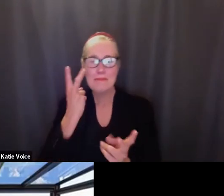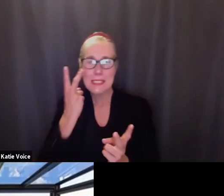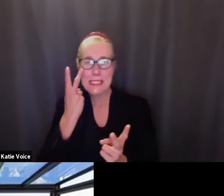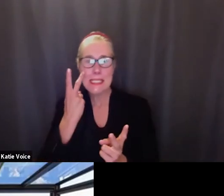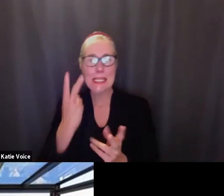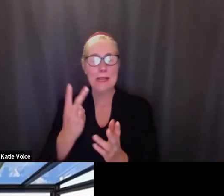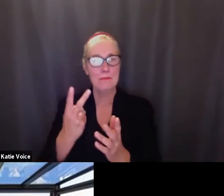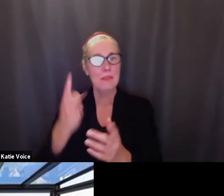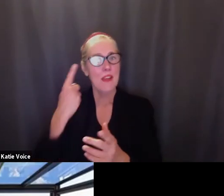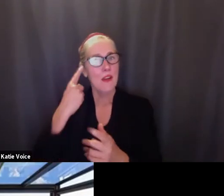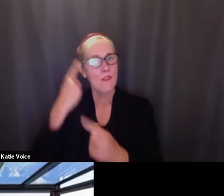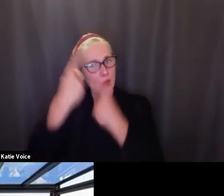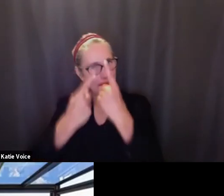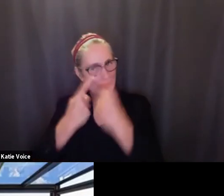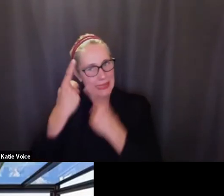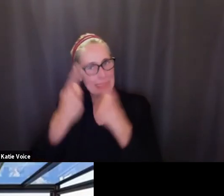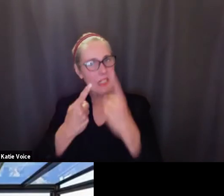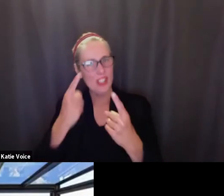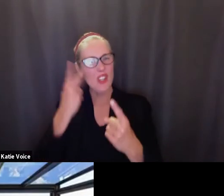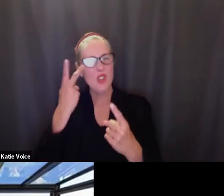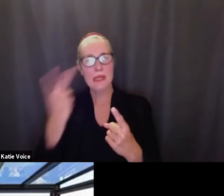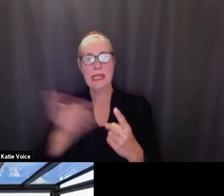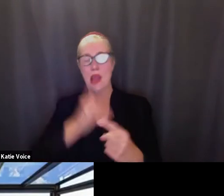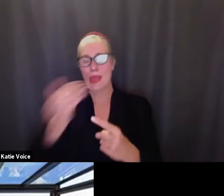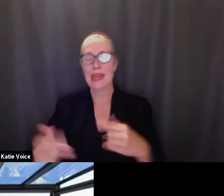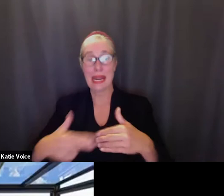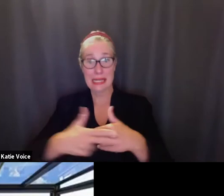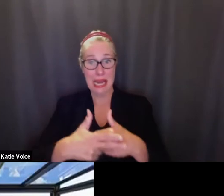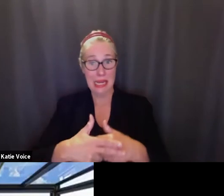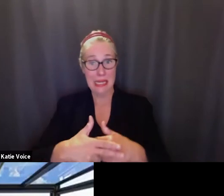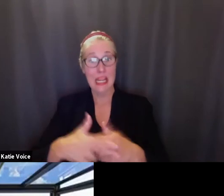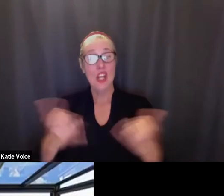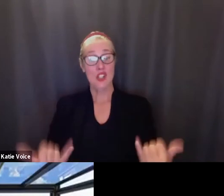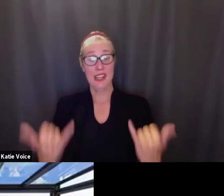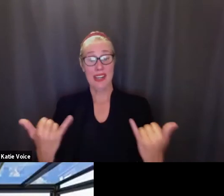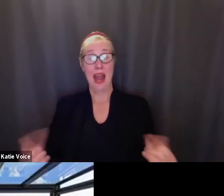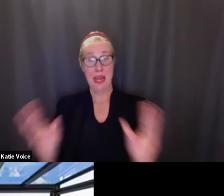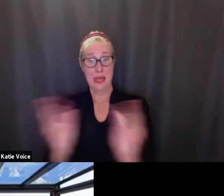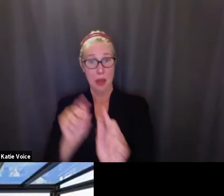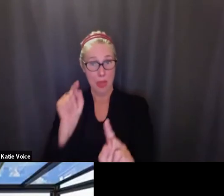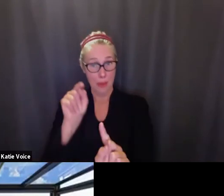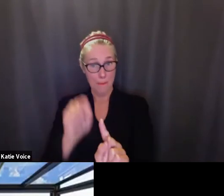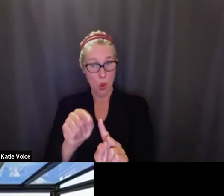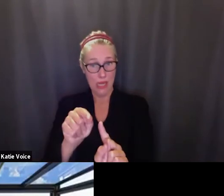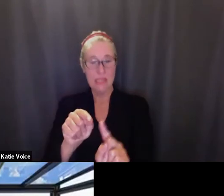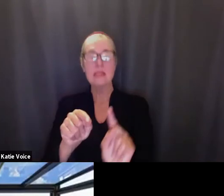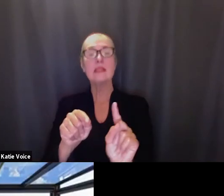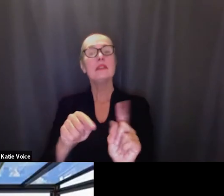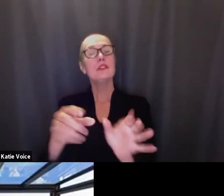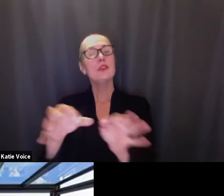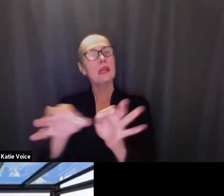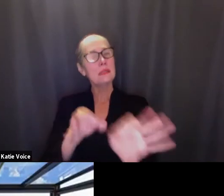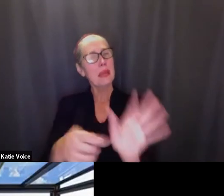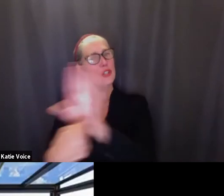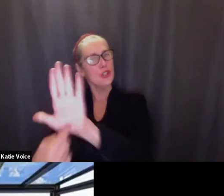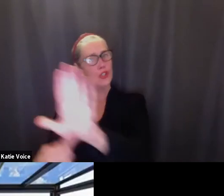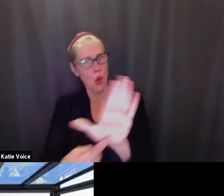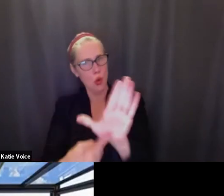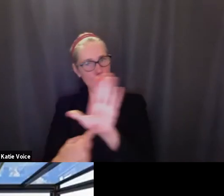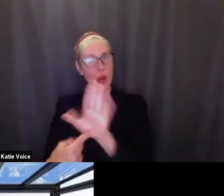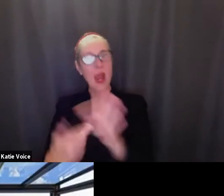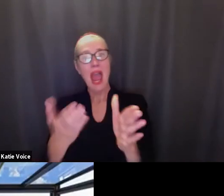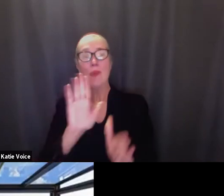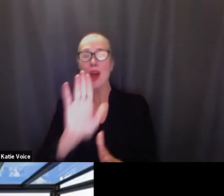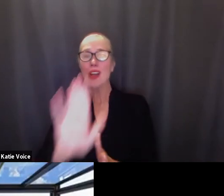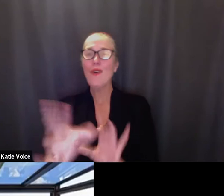with some considerations and the point tonight is to really uh then lay them out and get some feedback from you on how